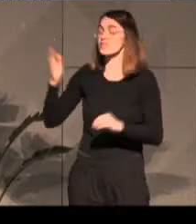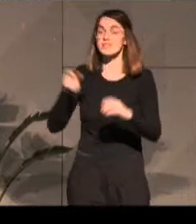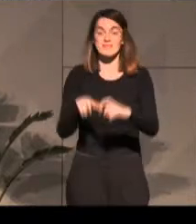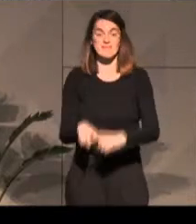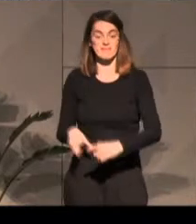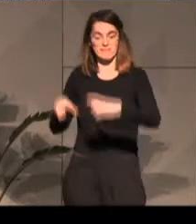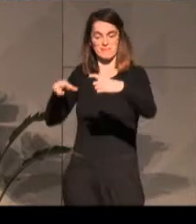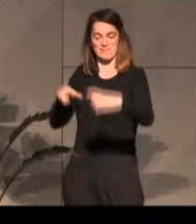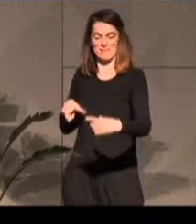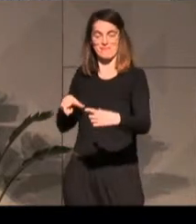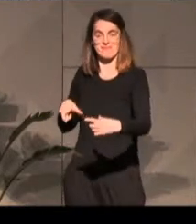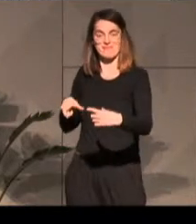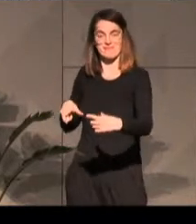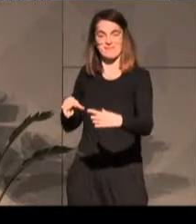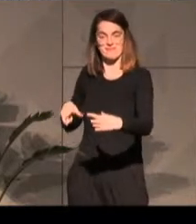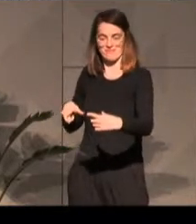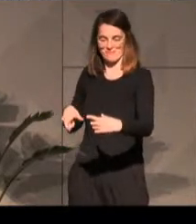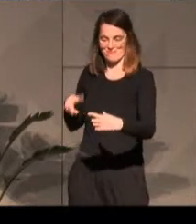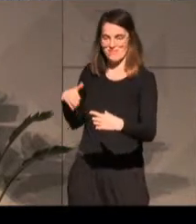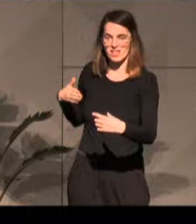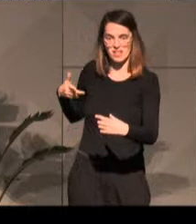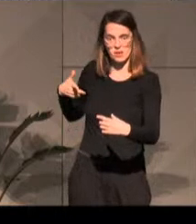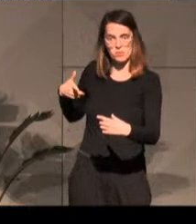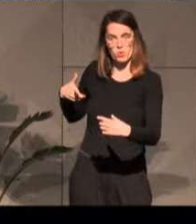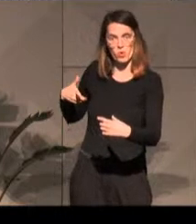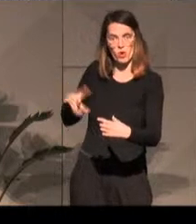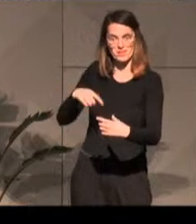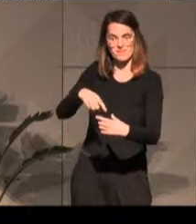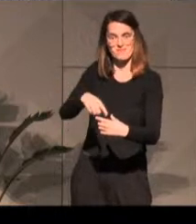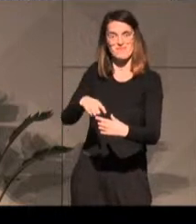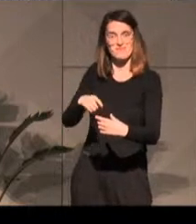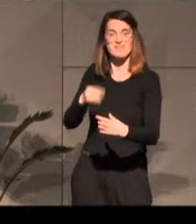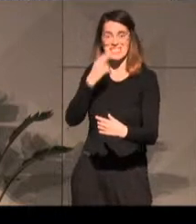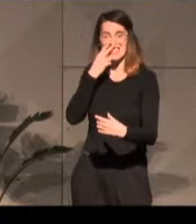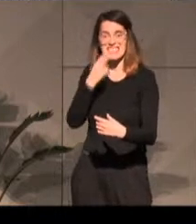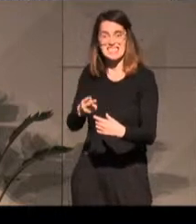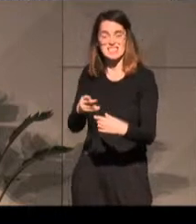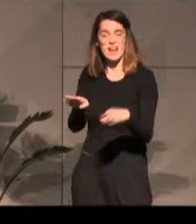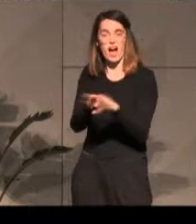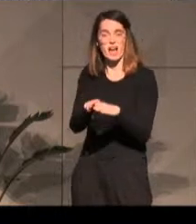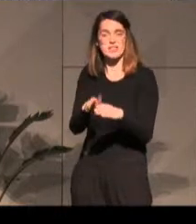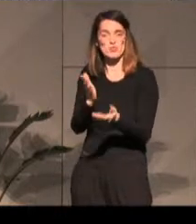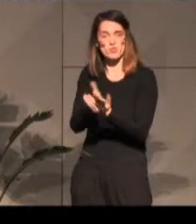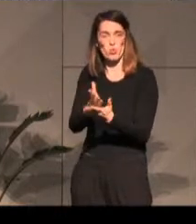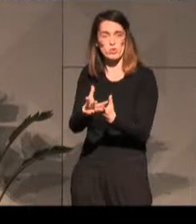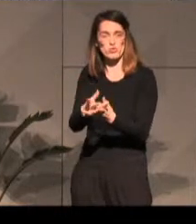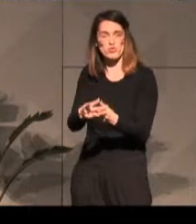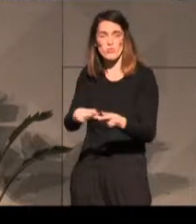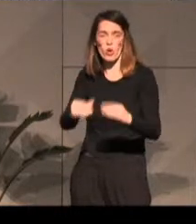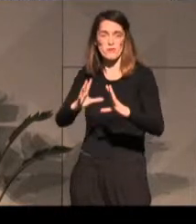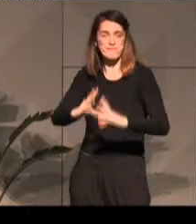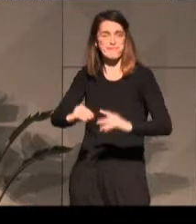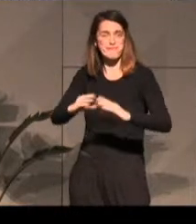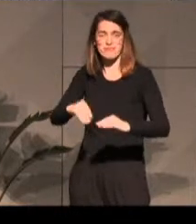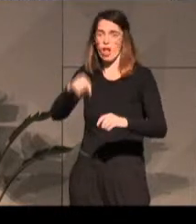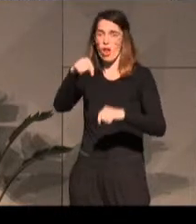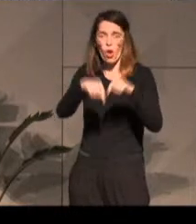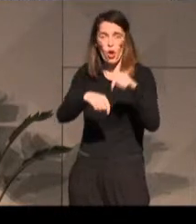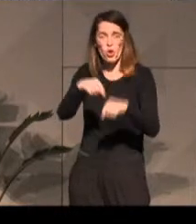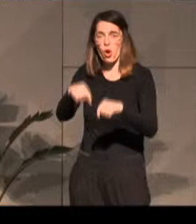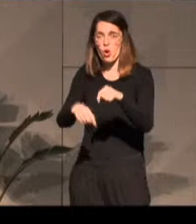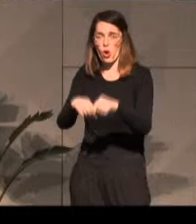extracts or the drill results. This is the low part of the ice. It's fully eroded,